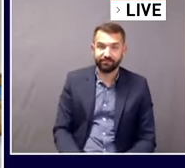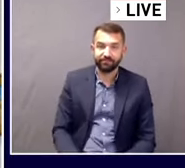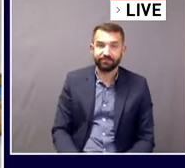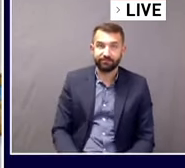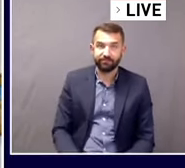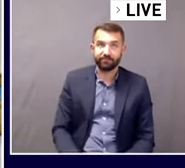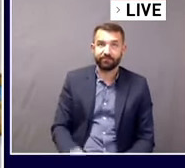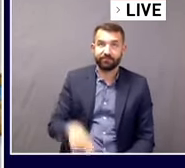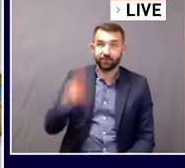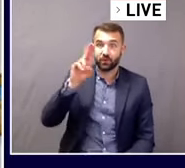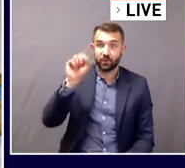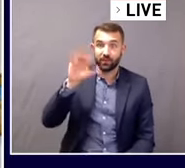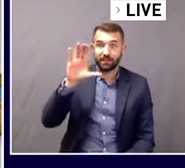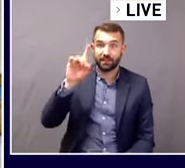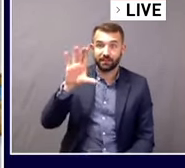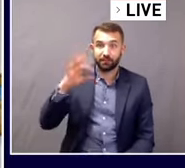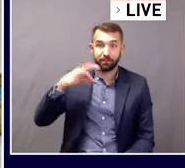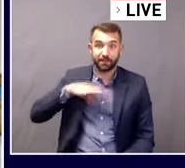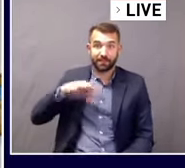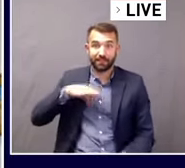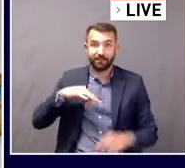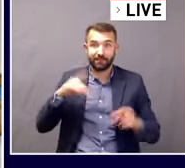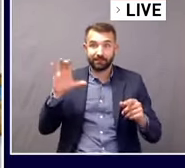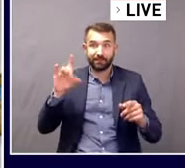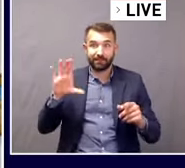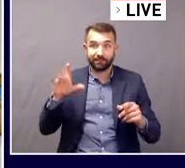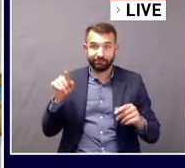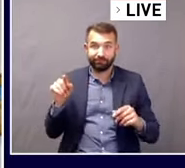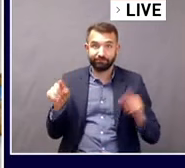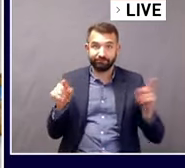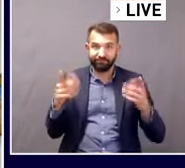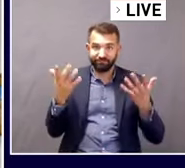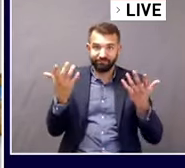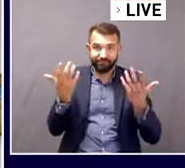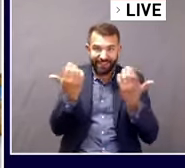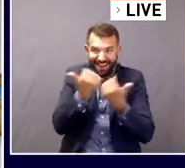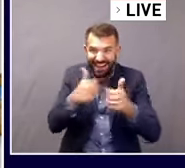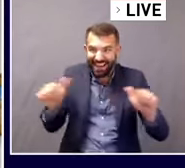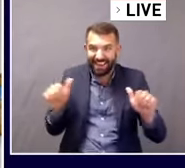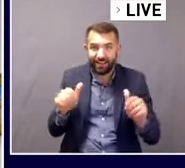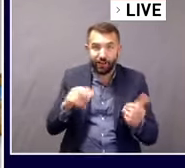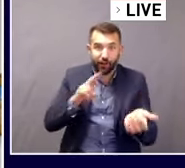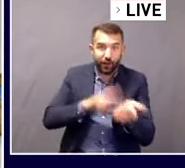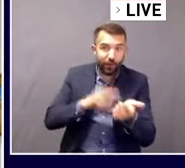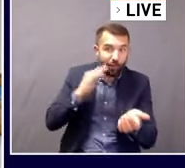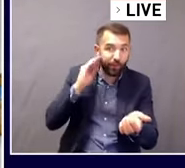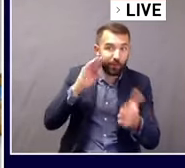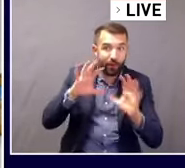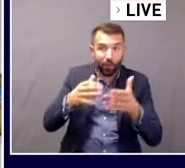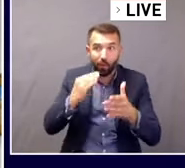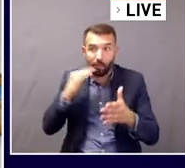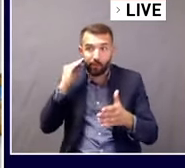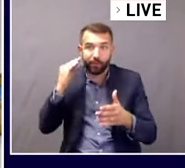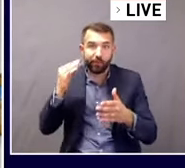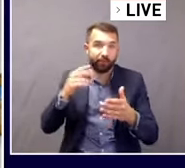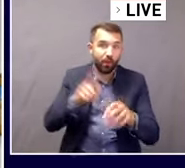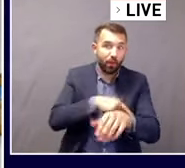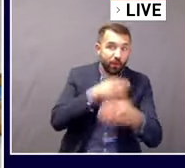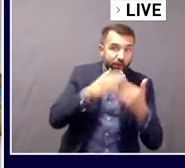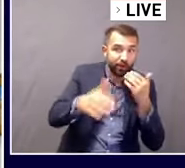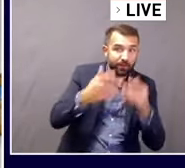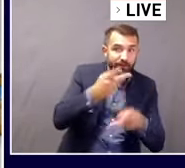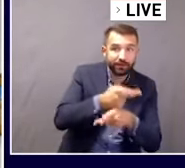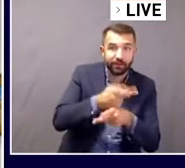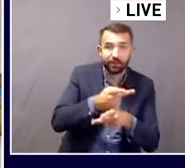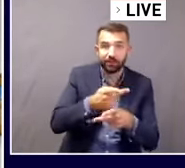recommends that any residential facility, be it long-term care, a group home, a homeless shelter, a shelter for people experiencing